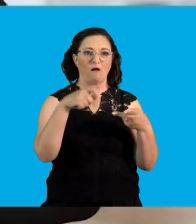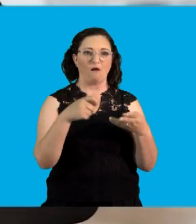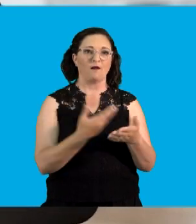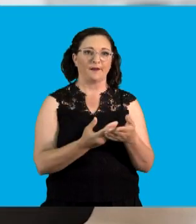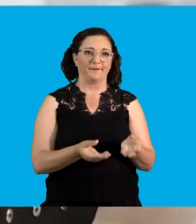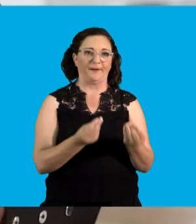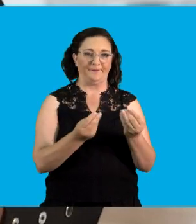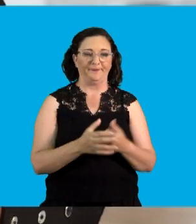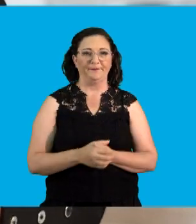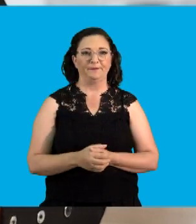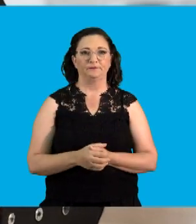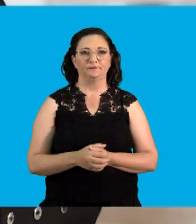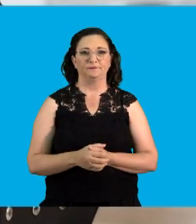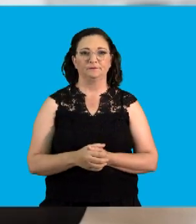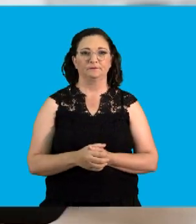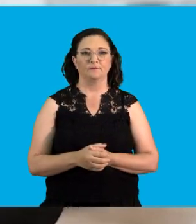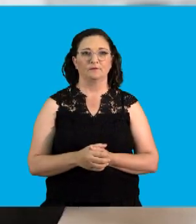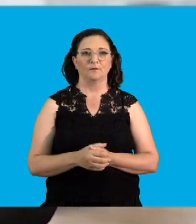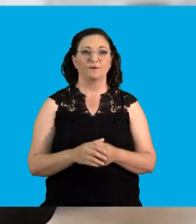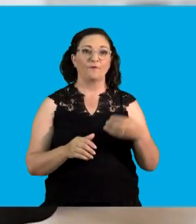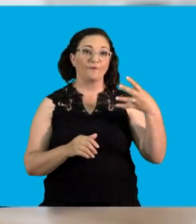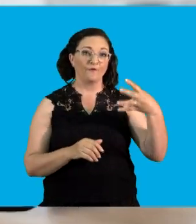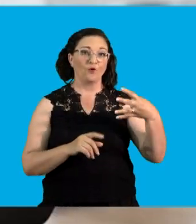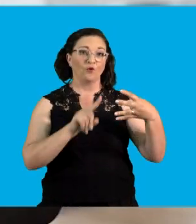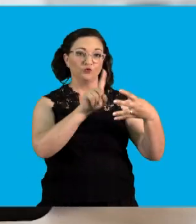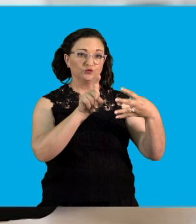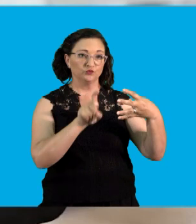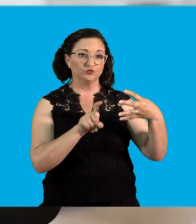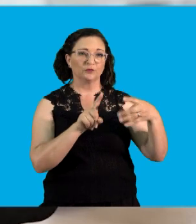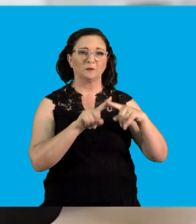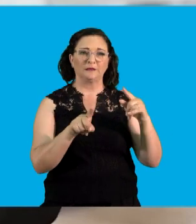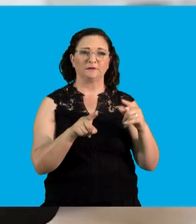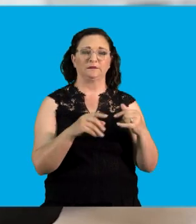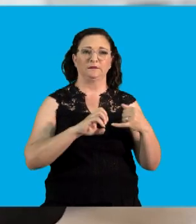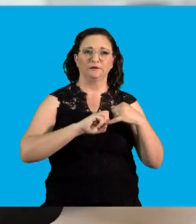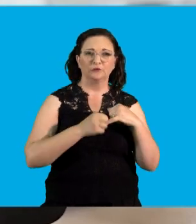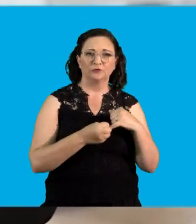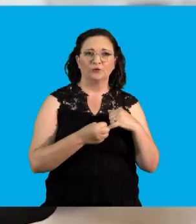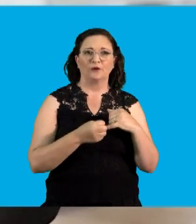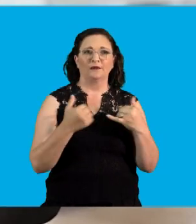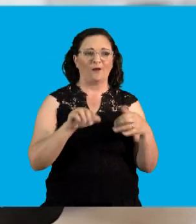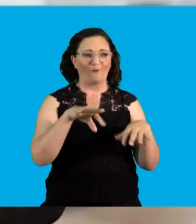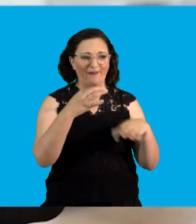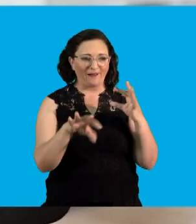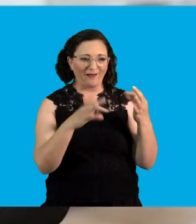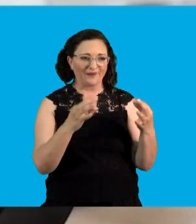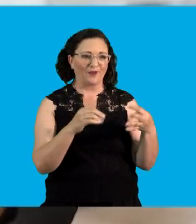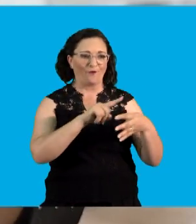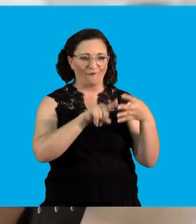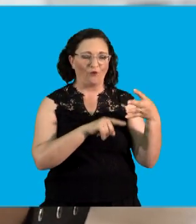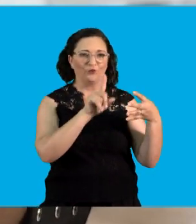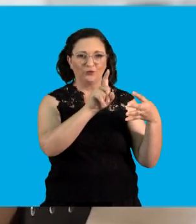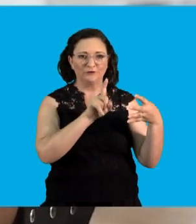now after giving you these tips. So you've got 4 questions. Try your level best to answer or to analyze those